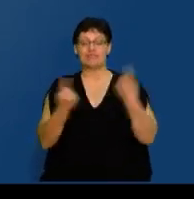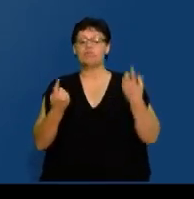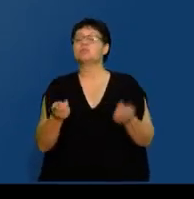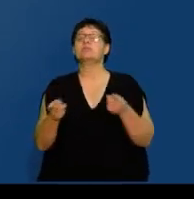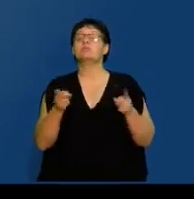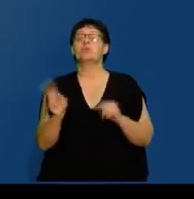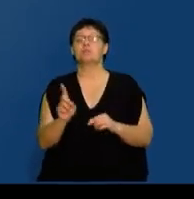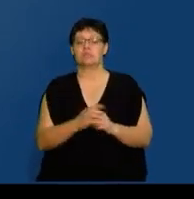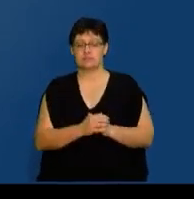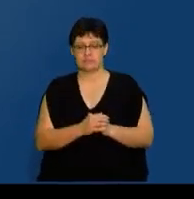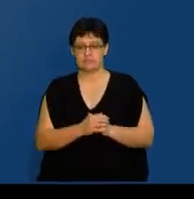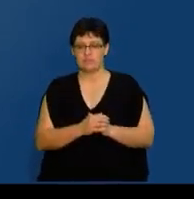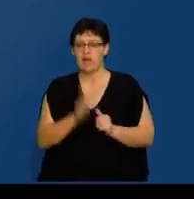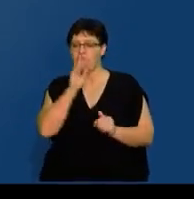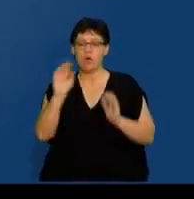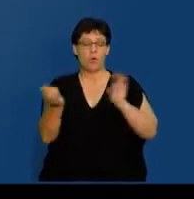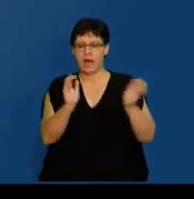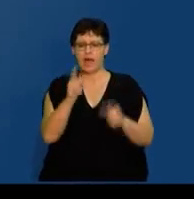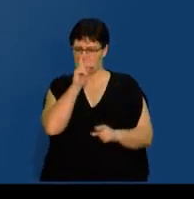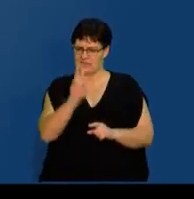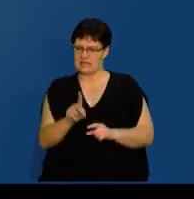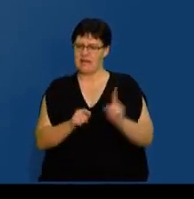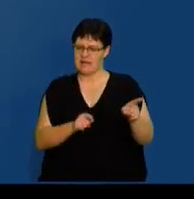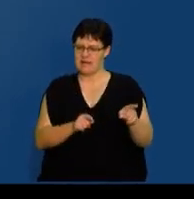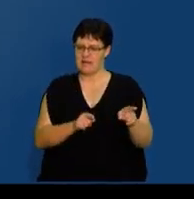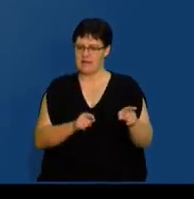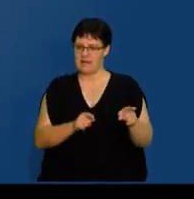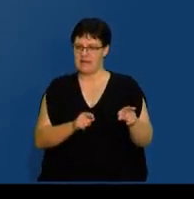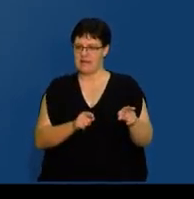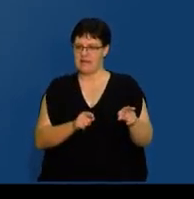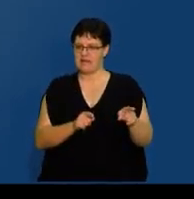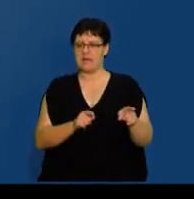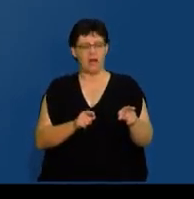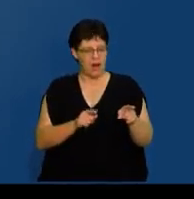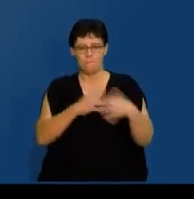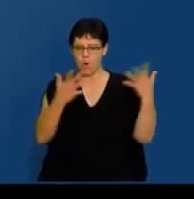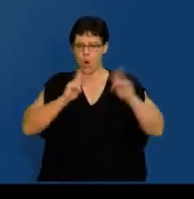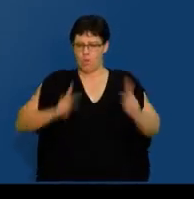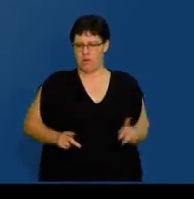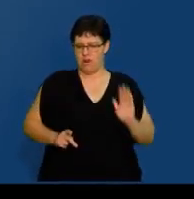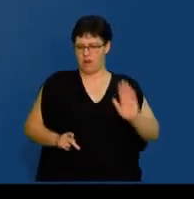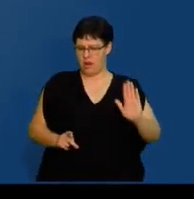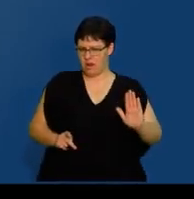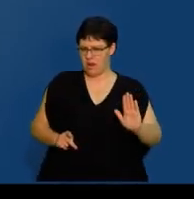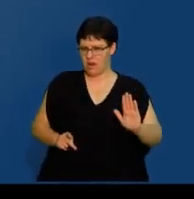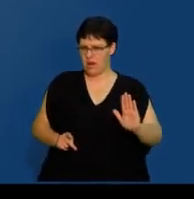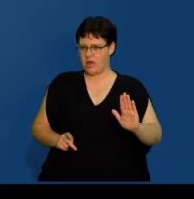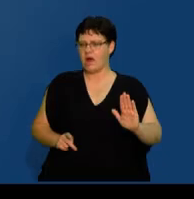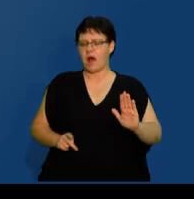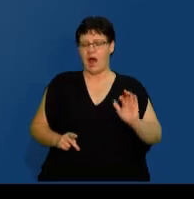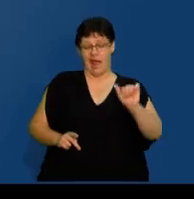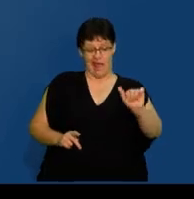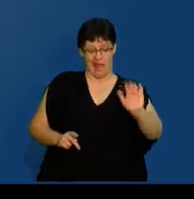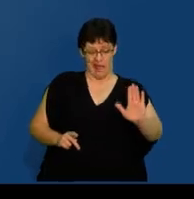them. And if you compare them, you can clearly see the skull of A seems more human-like, and you would know that a